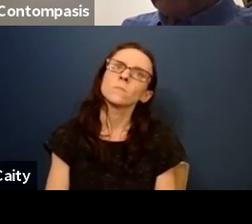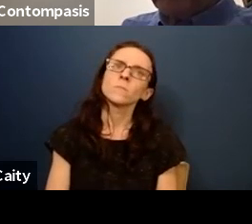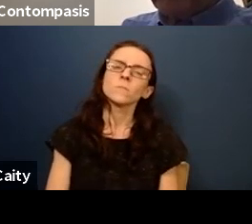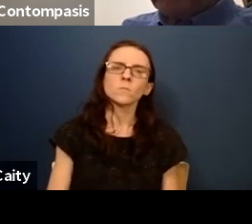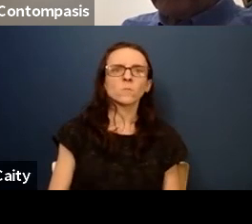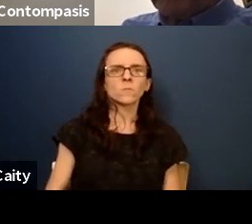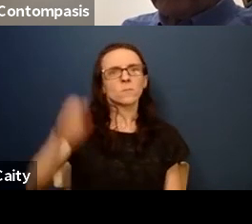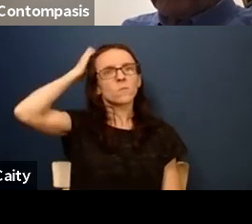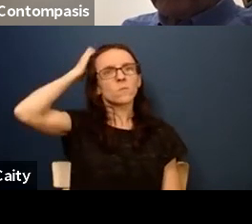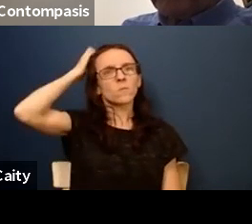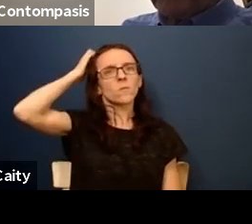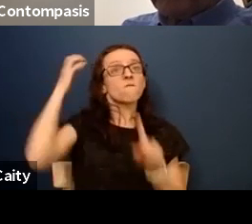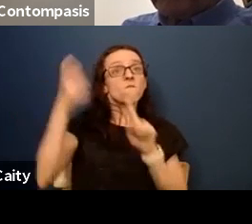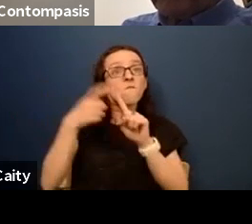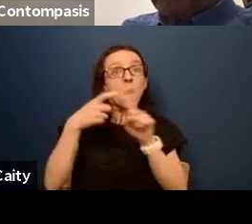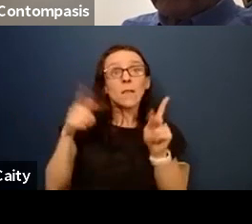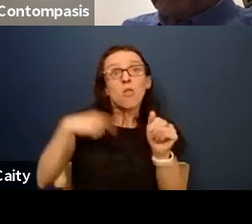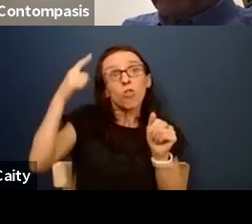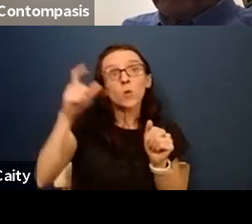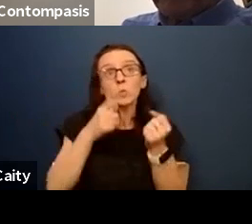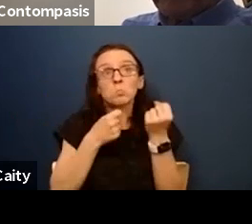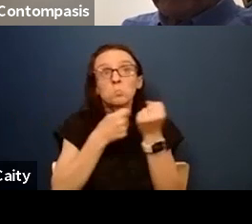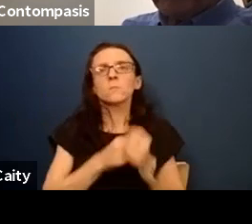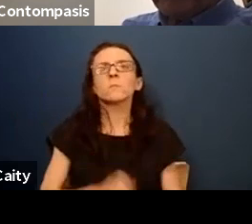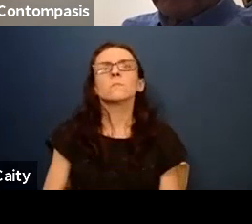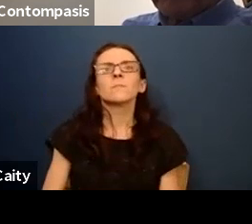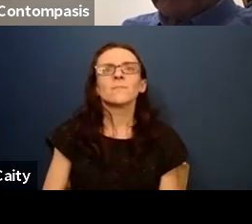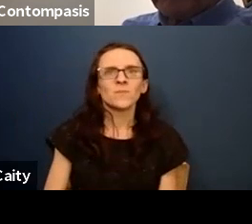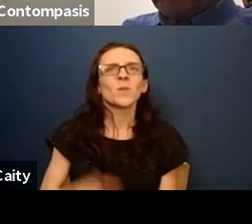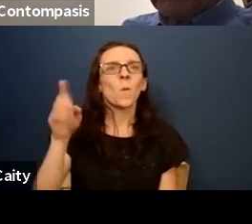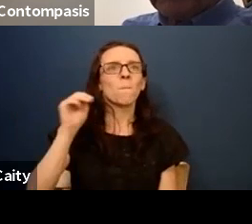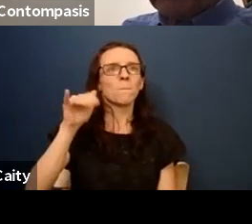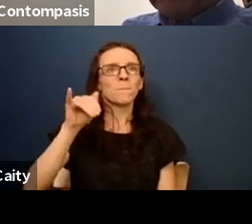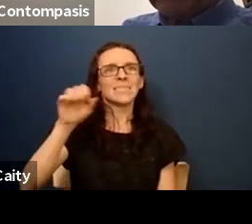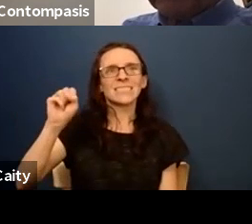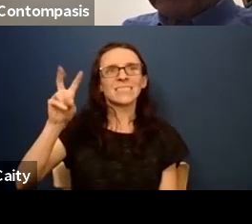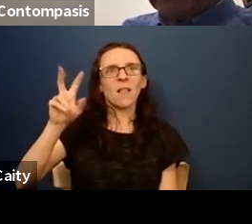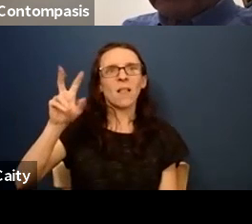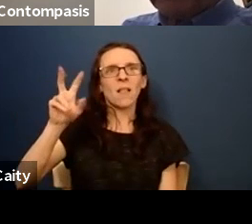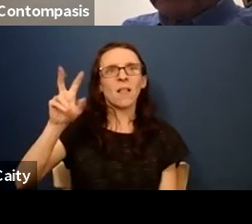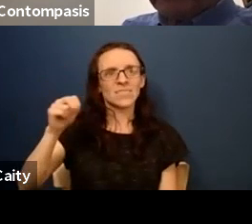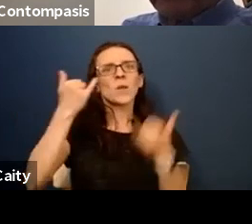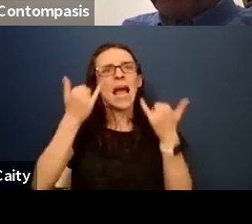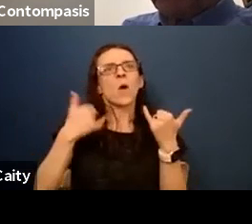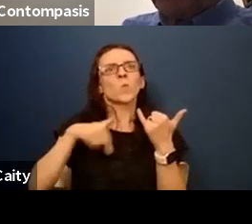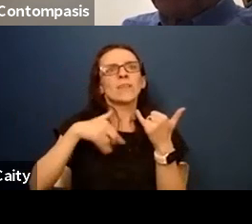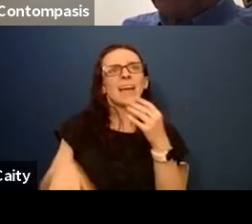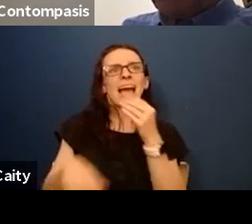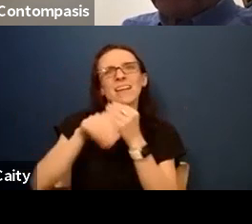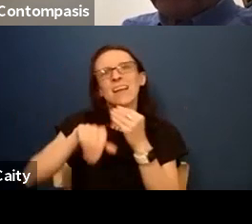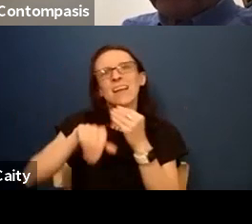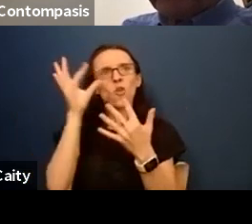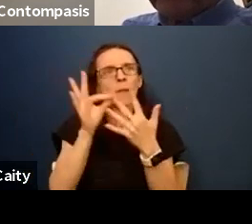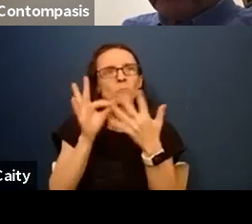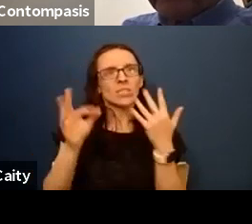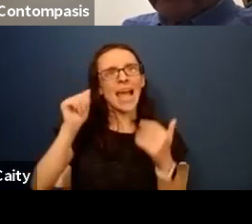the people who I thought were advocating that. So that's yet another option that you have now brought back onto the table at 7:07,